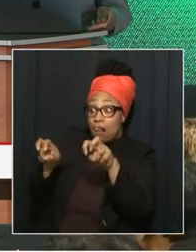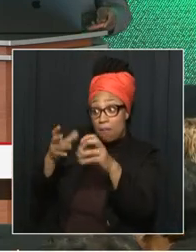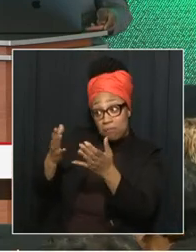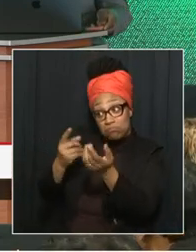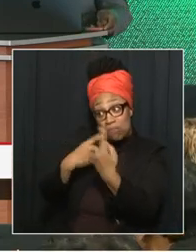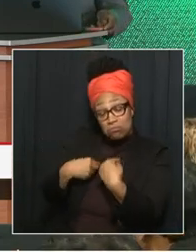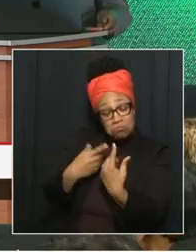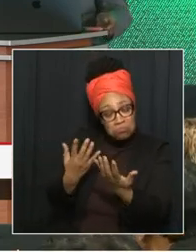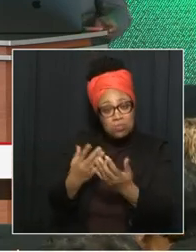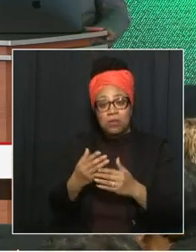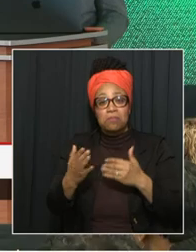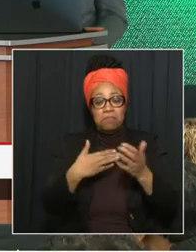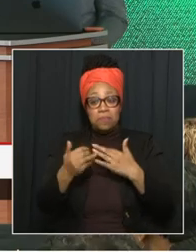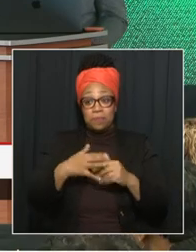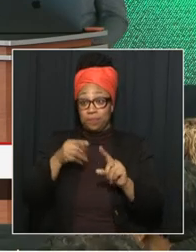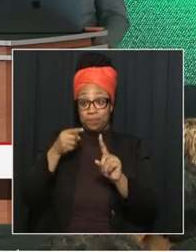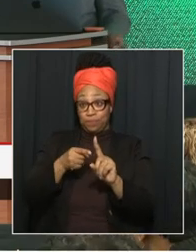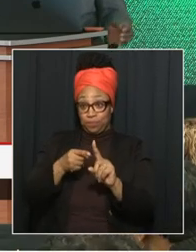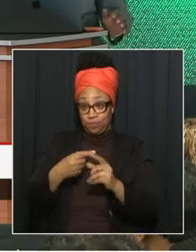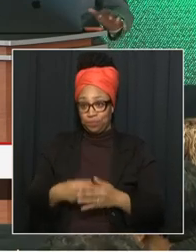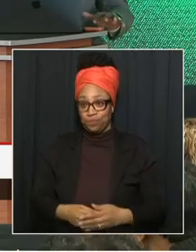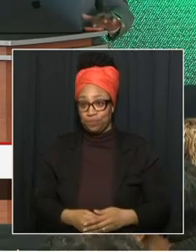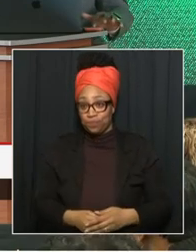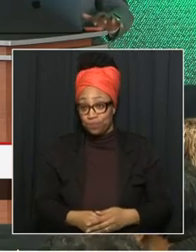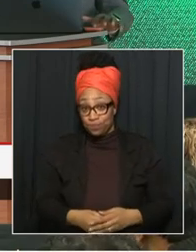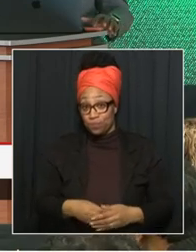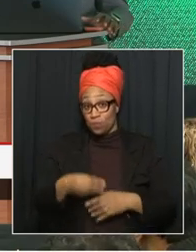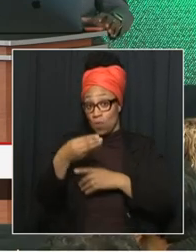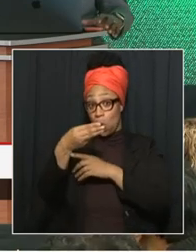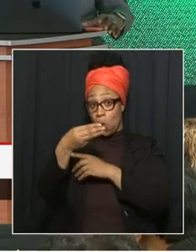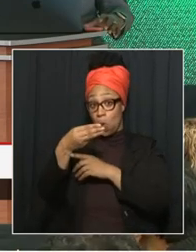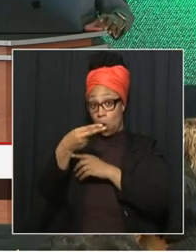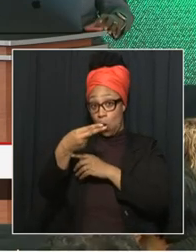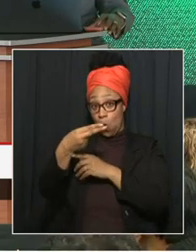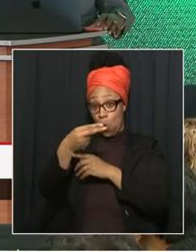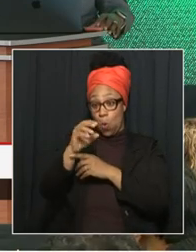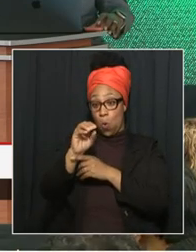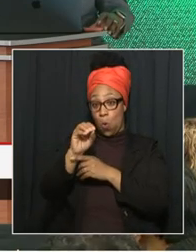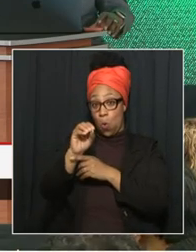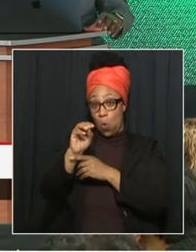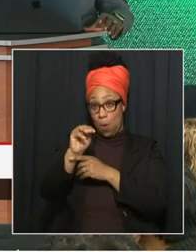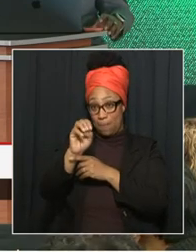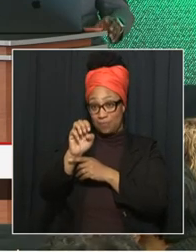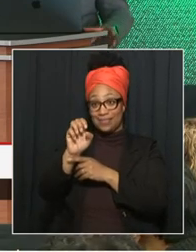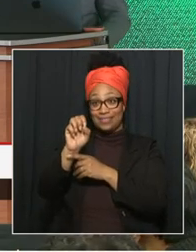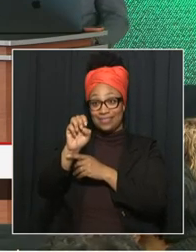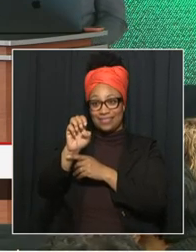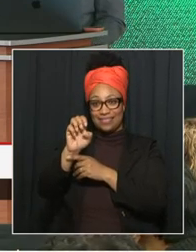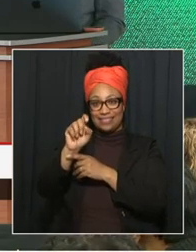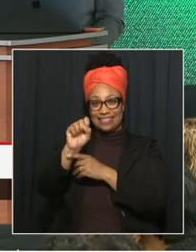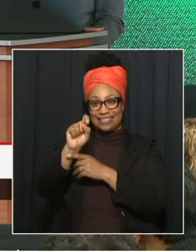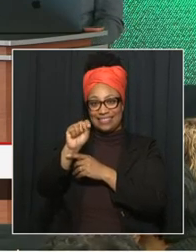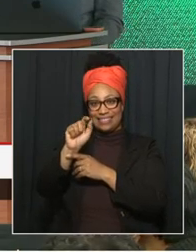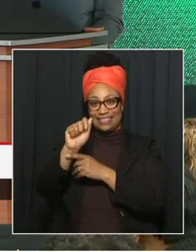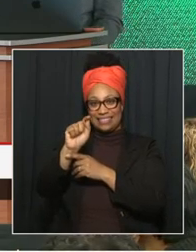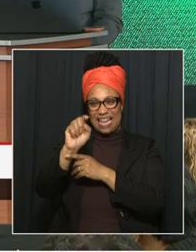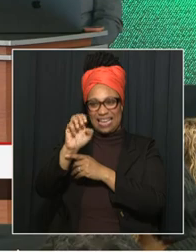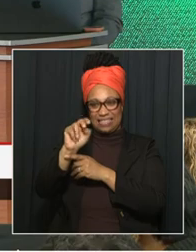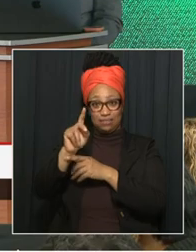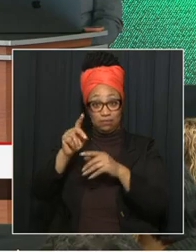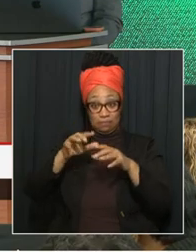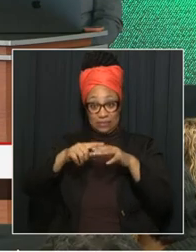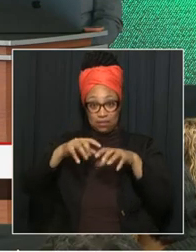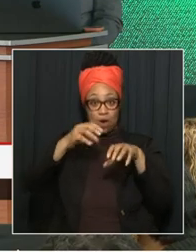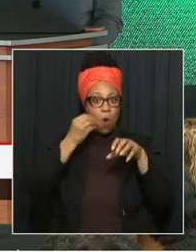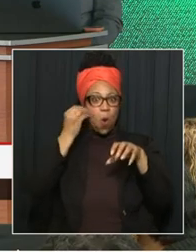but more importantly, the senior real estate property tax deduction program that, we know that the federal government,